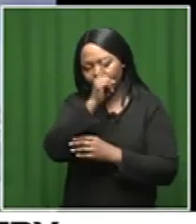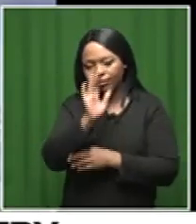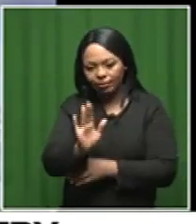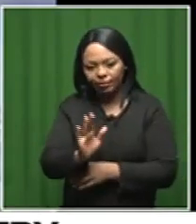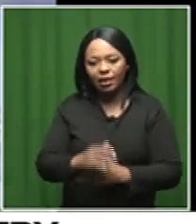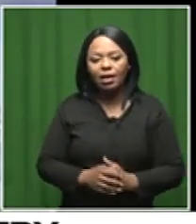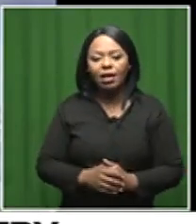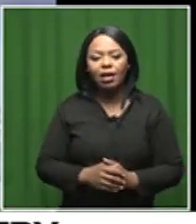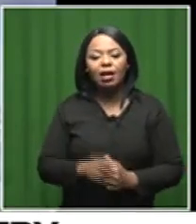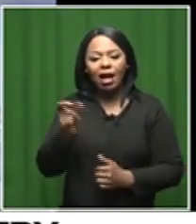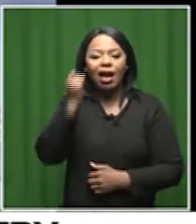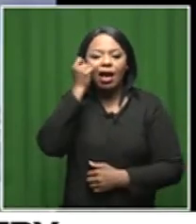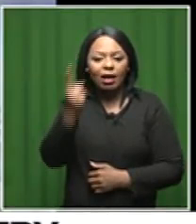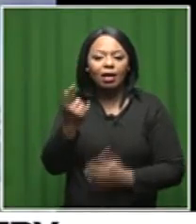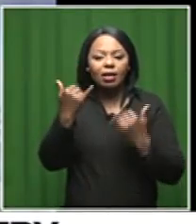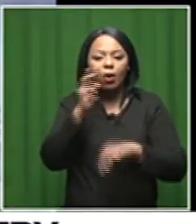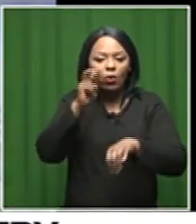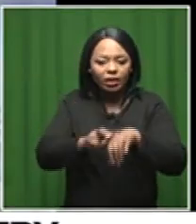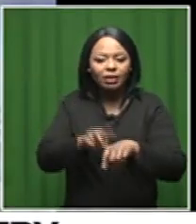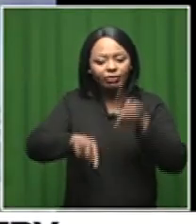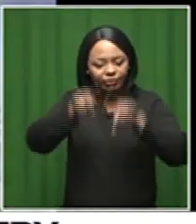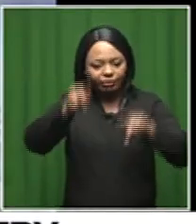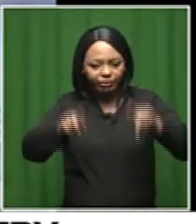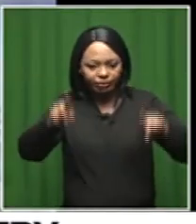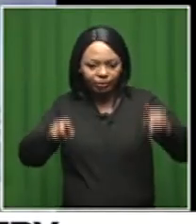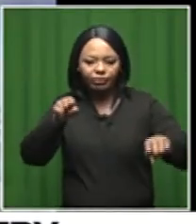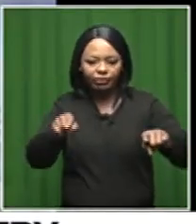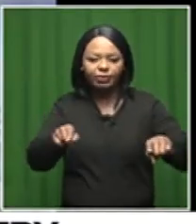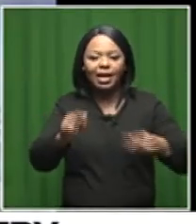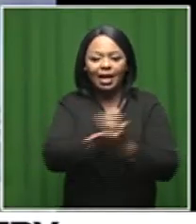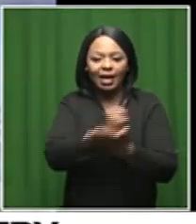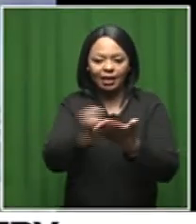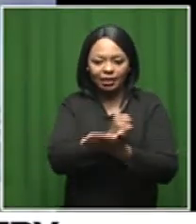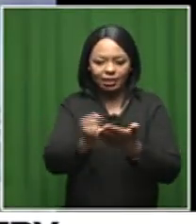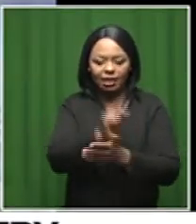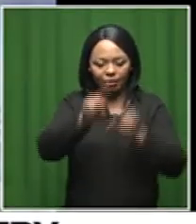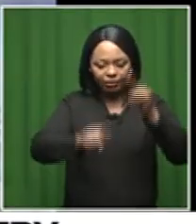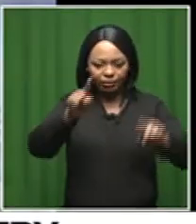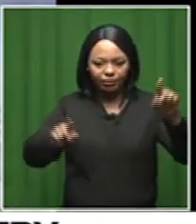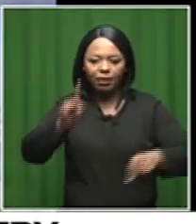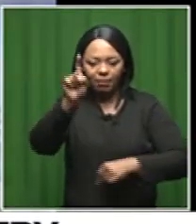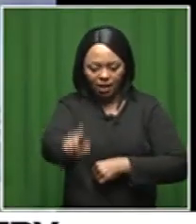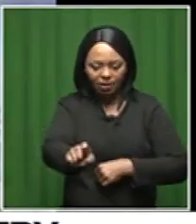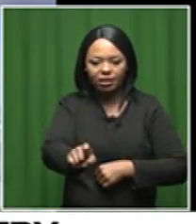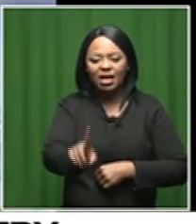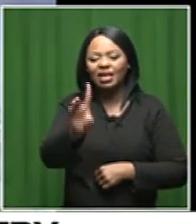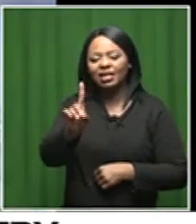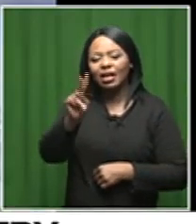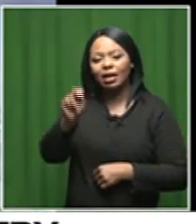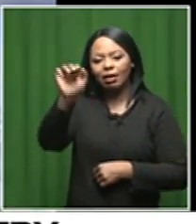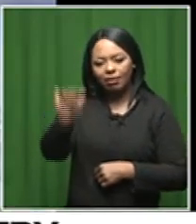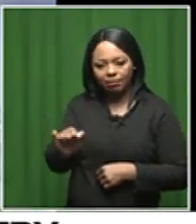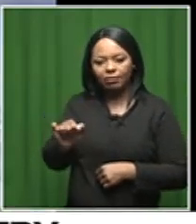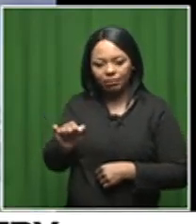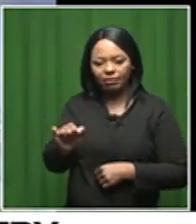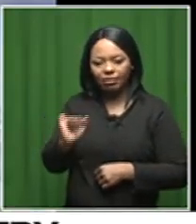So it then makes sense that we need to diversify our registry as much as possible. And also because your DNA is